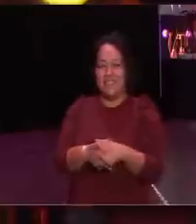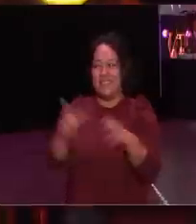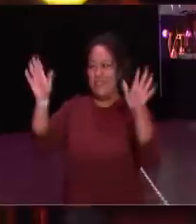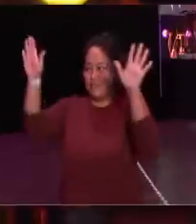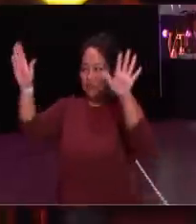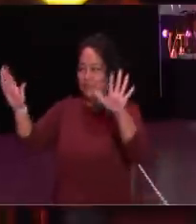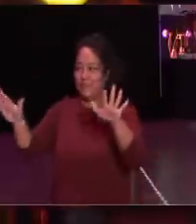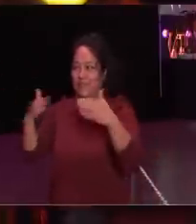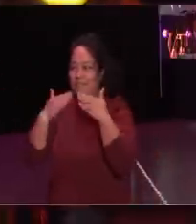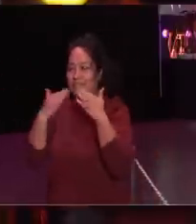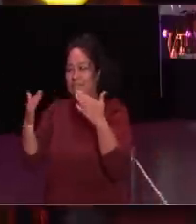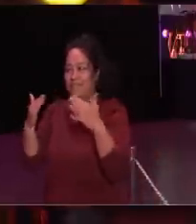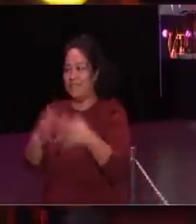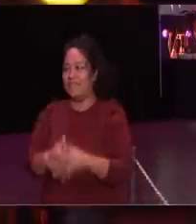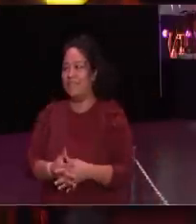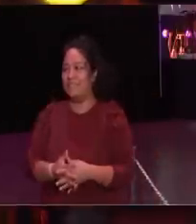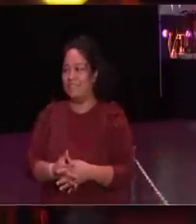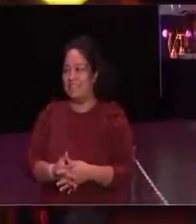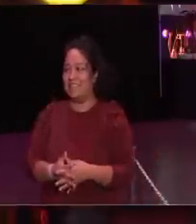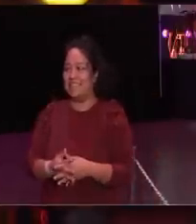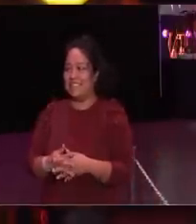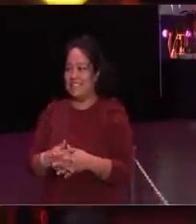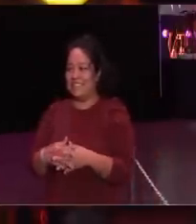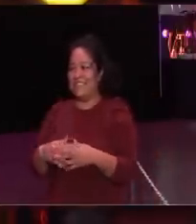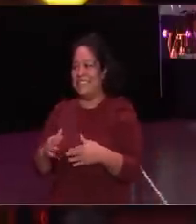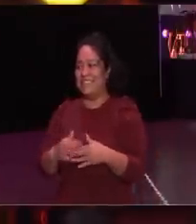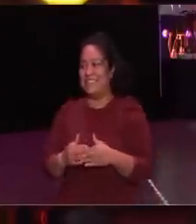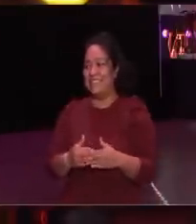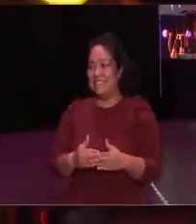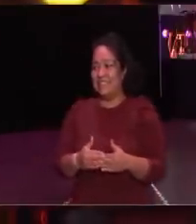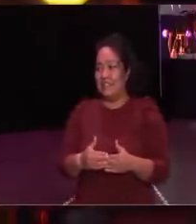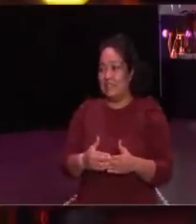Siéntense, hermano, gracias. You may be seated, my brothers. Thank you.